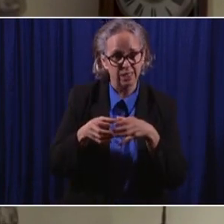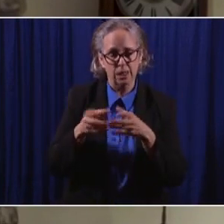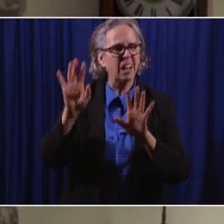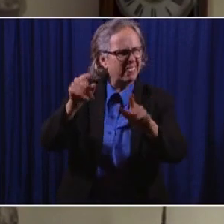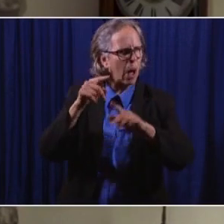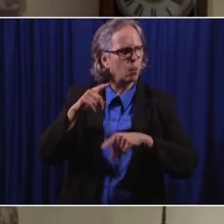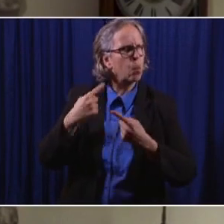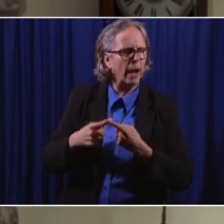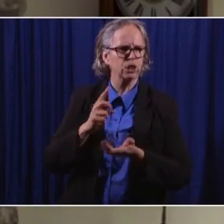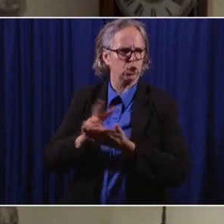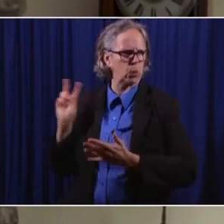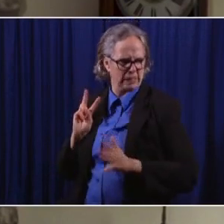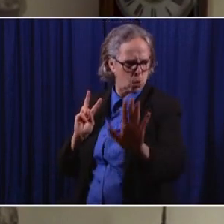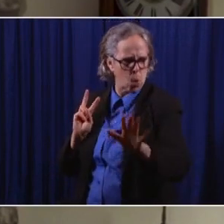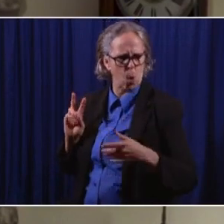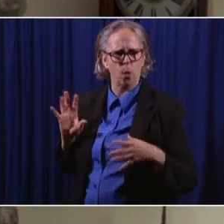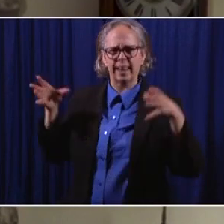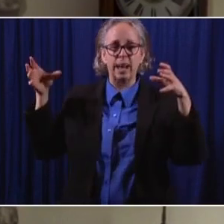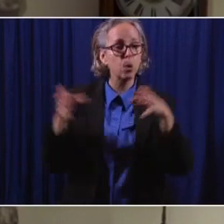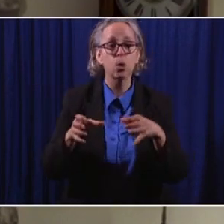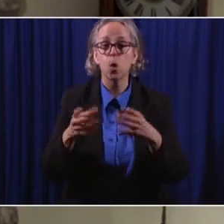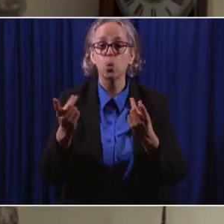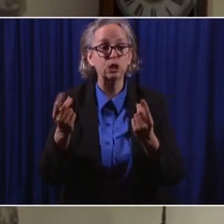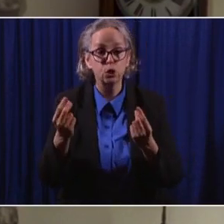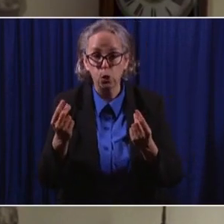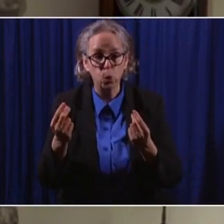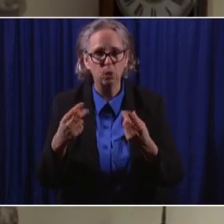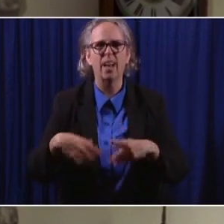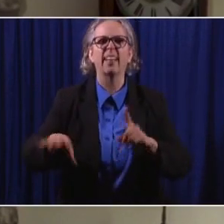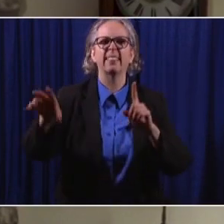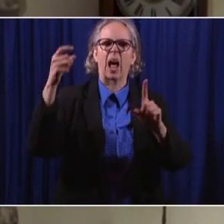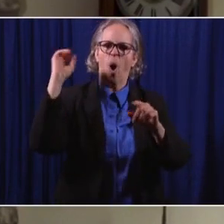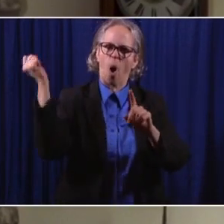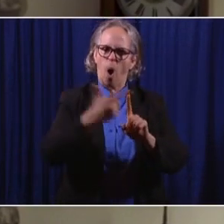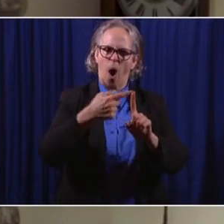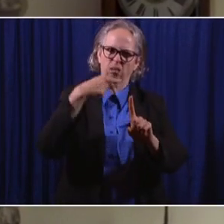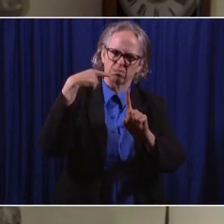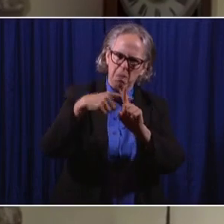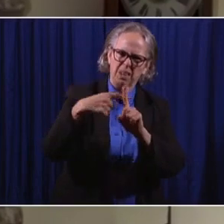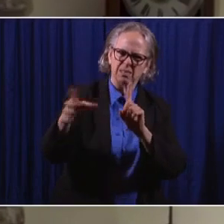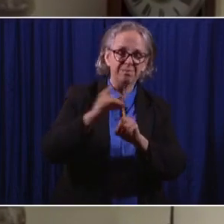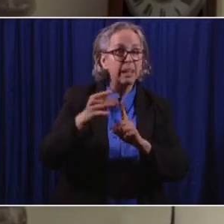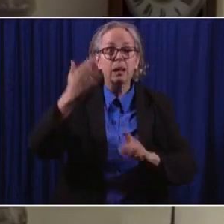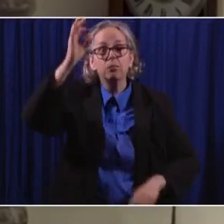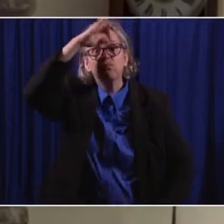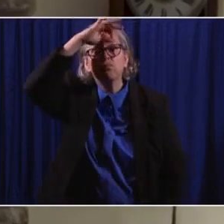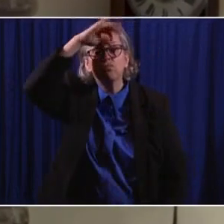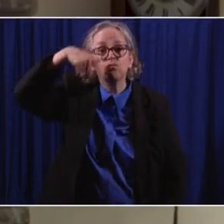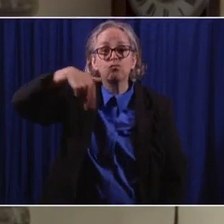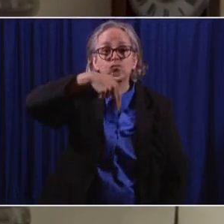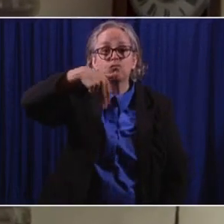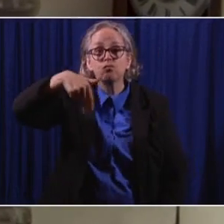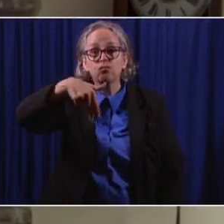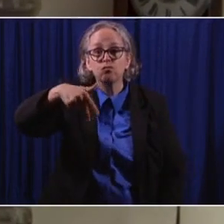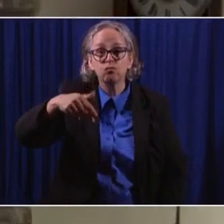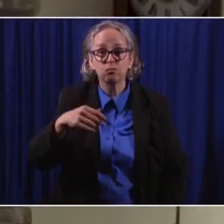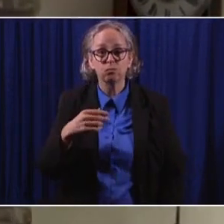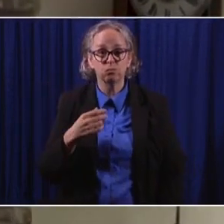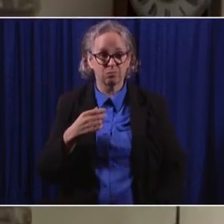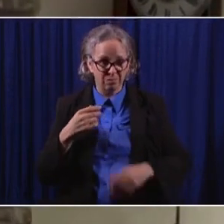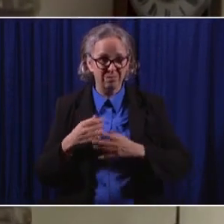It's a group, someone in that group had COVID-19, didn't know it. Now, sadly, 12 people have